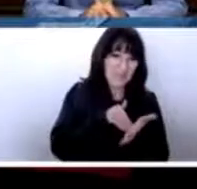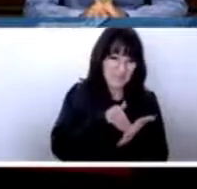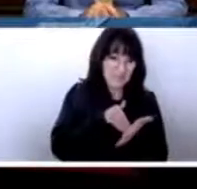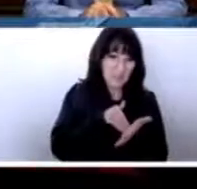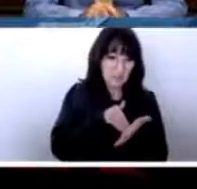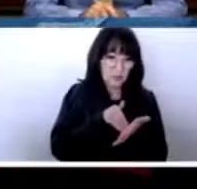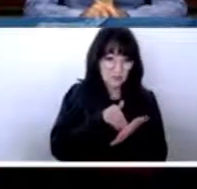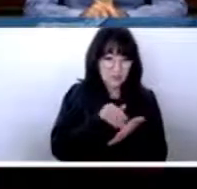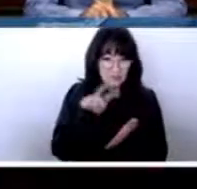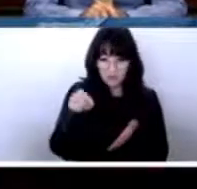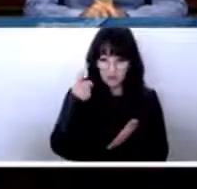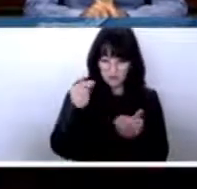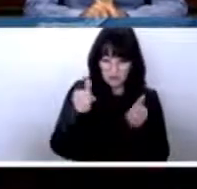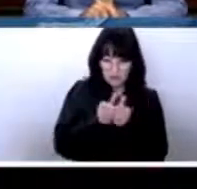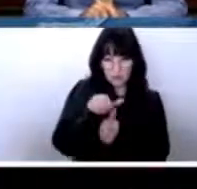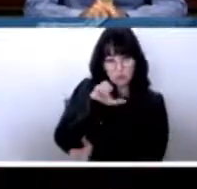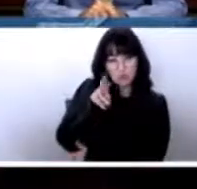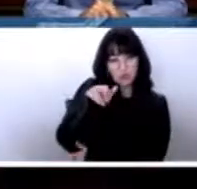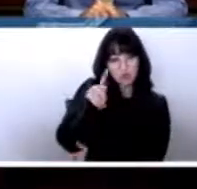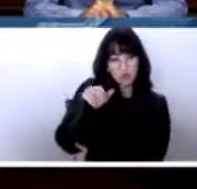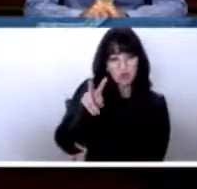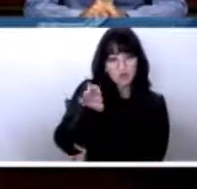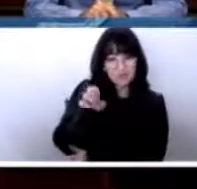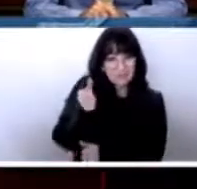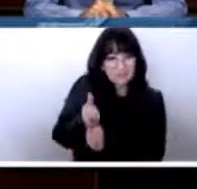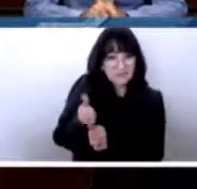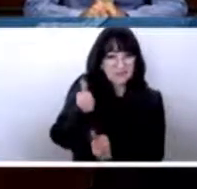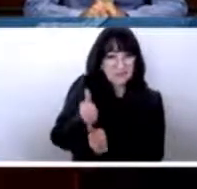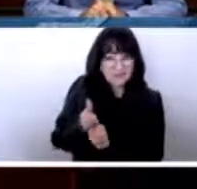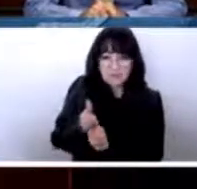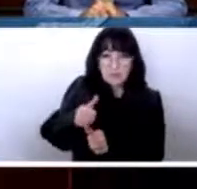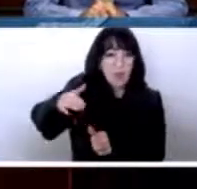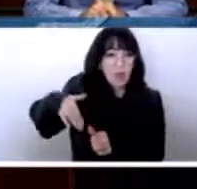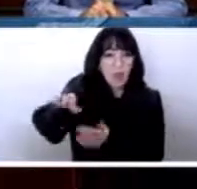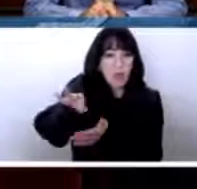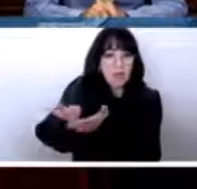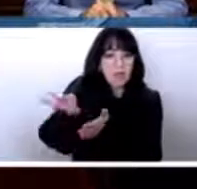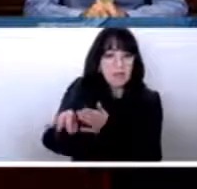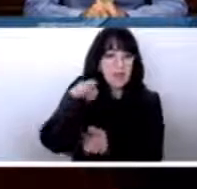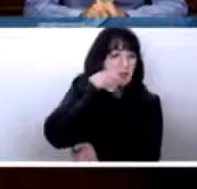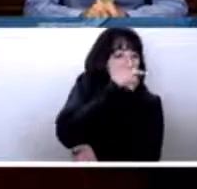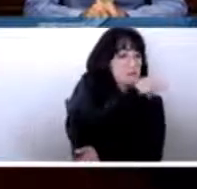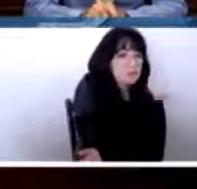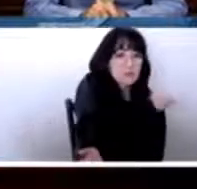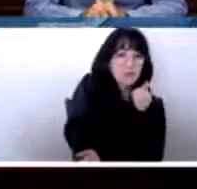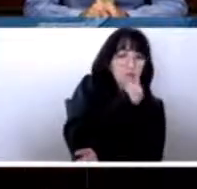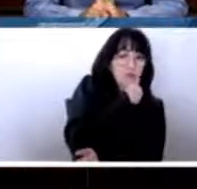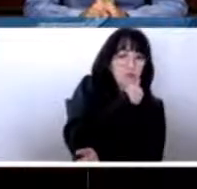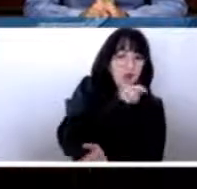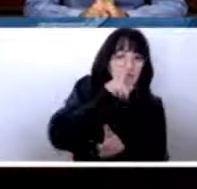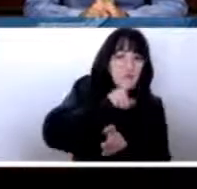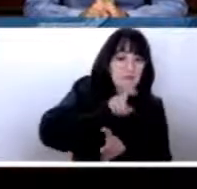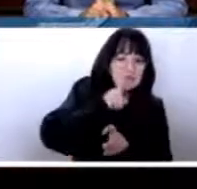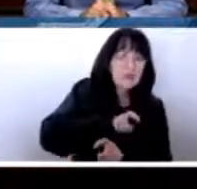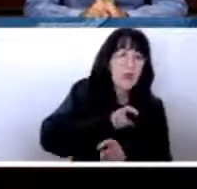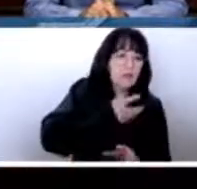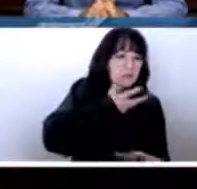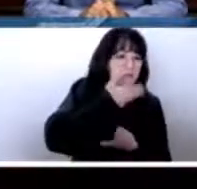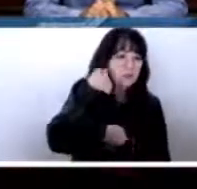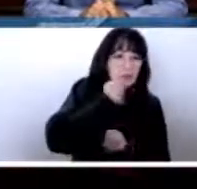state curative sites, not including the private testing and the other testings, the rapid tests that are out there. And